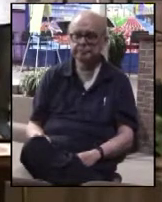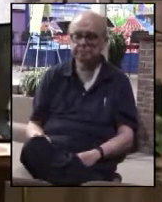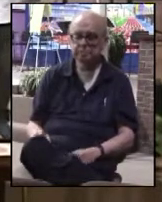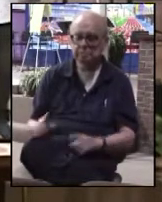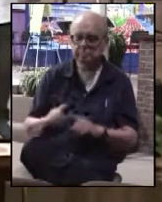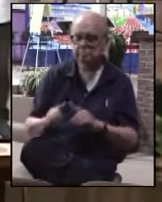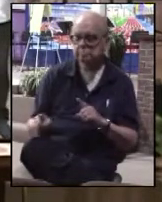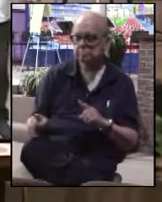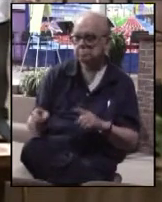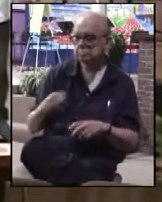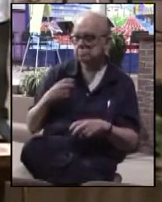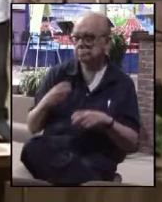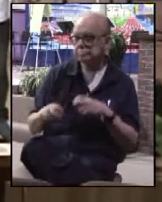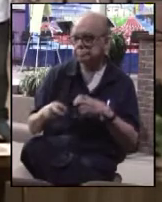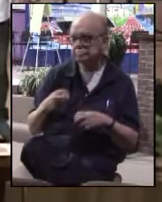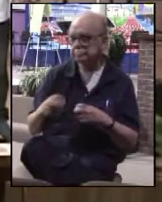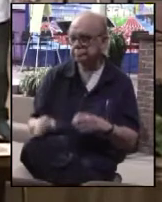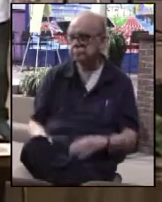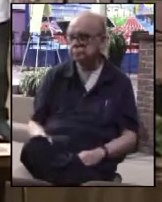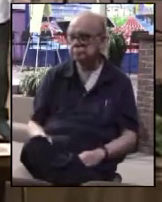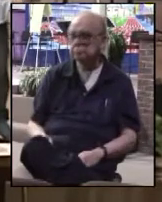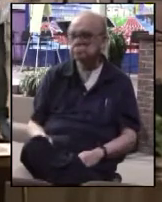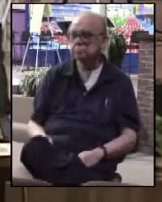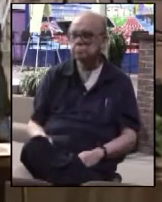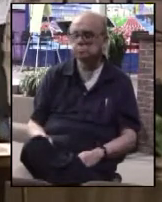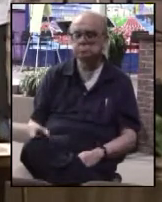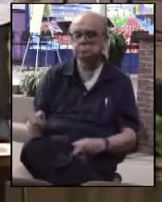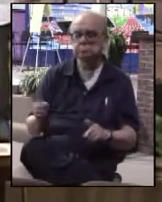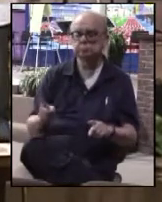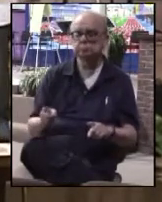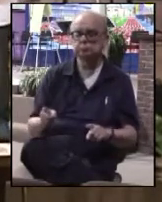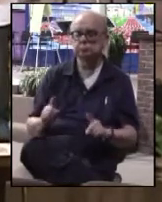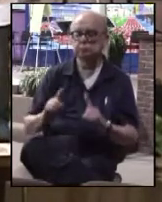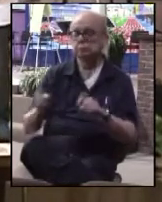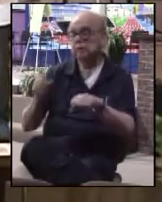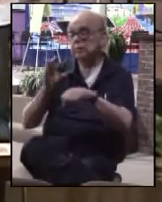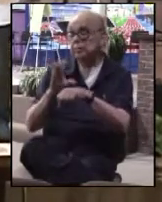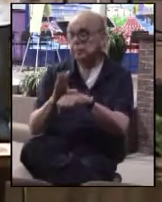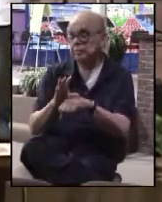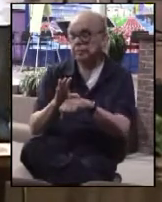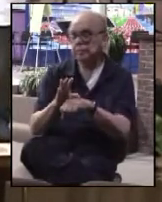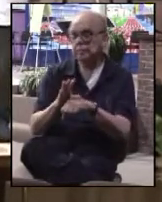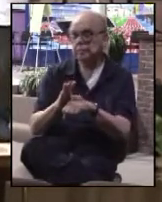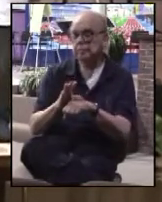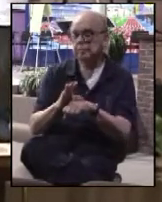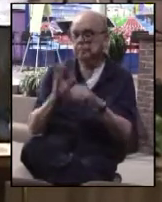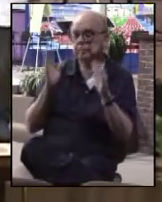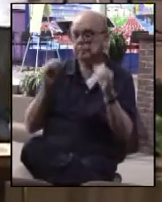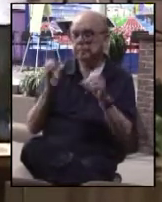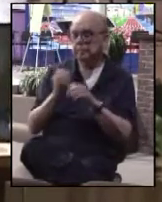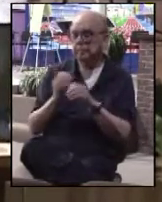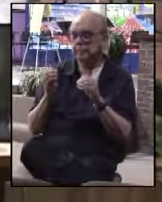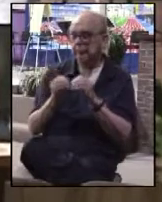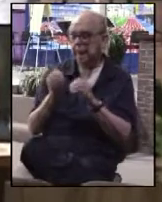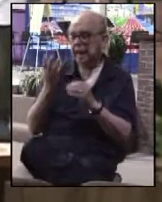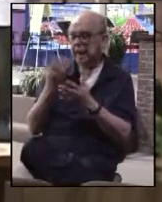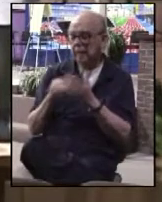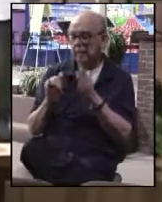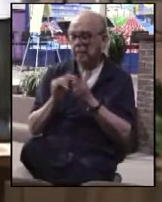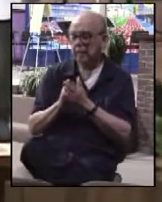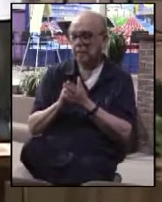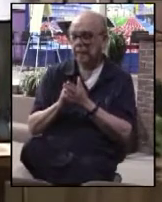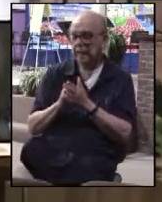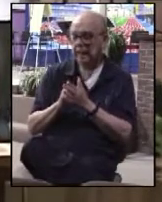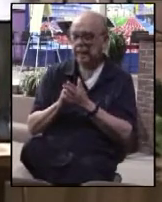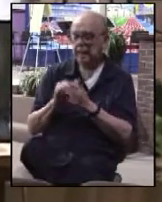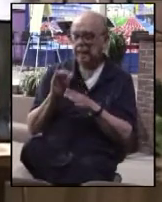but the problem is when I come to church I expect to get more out of it than I